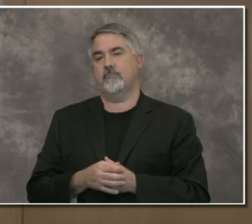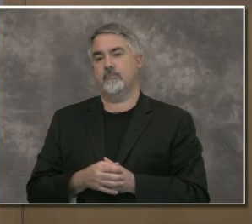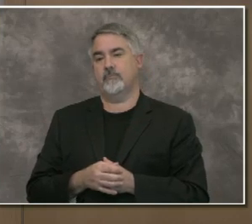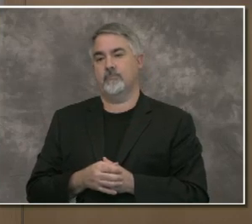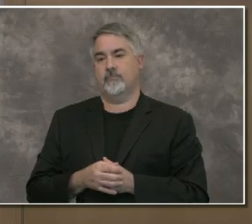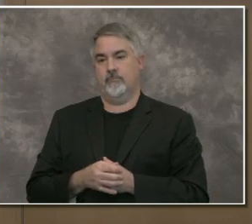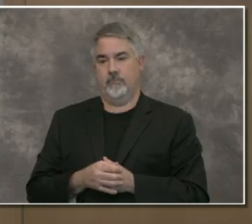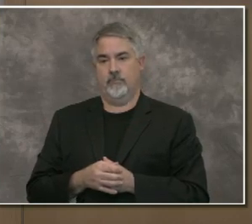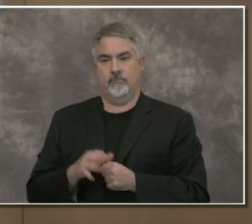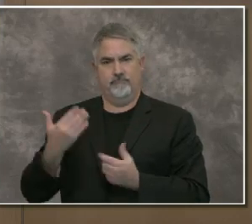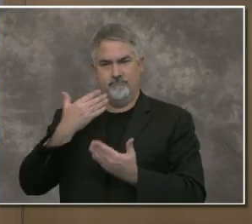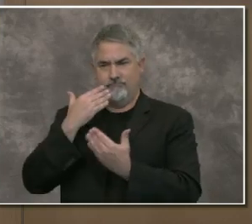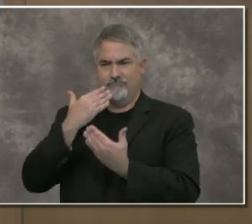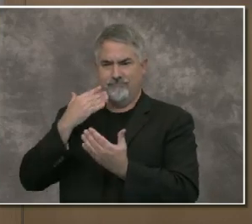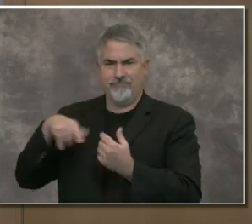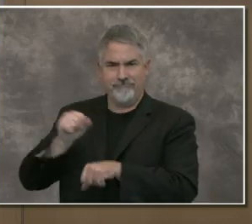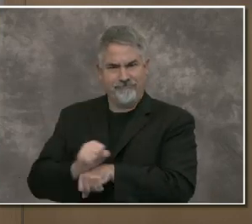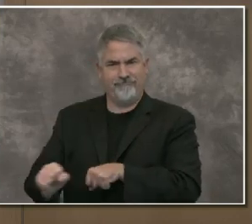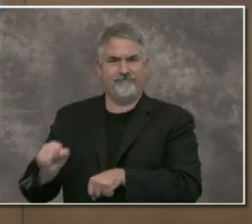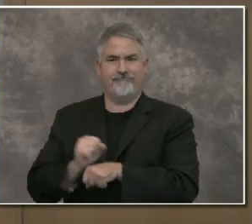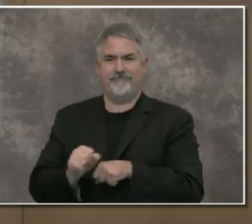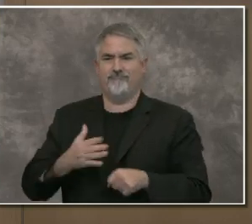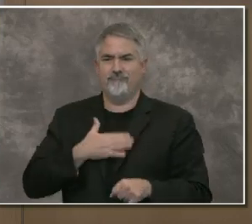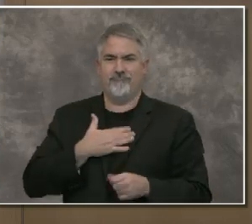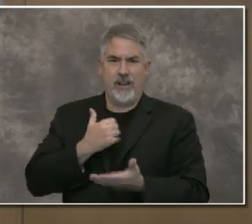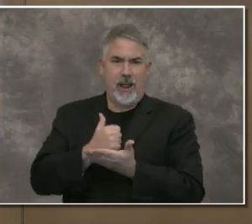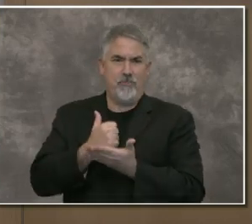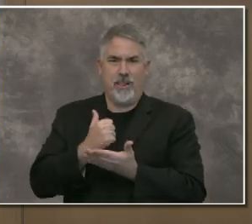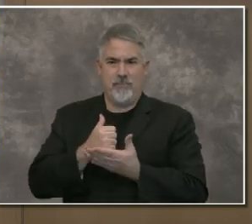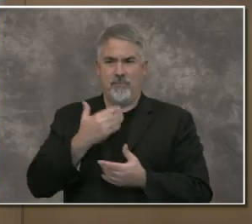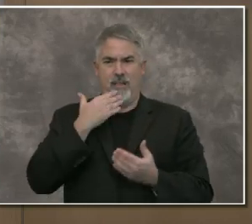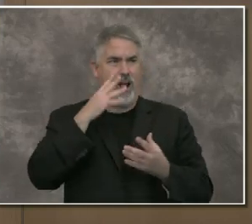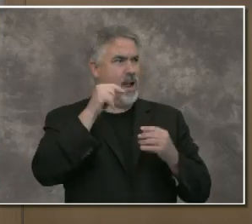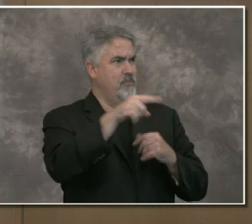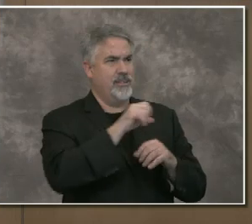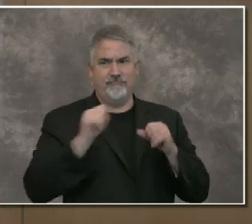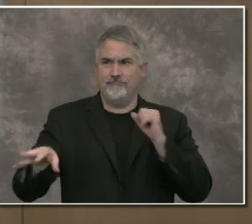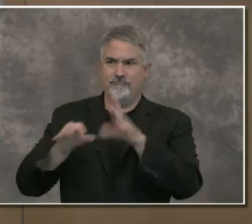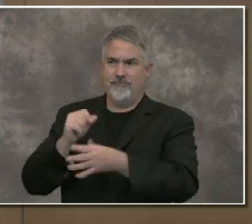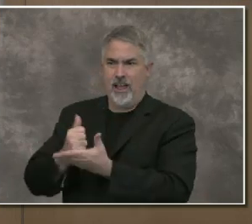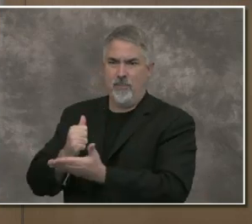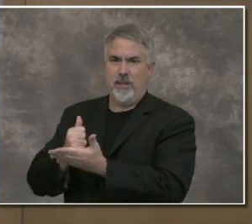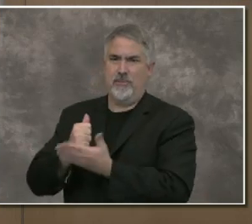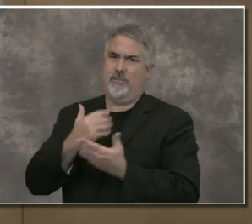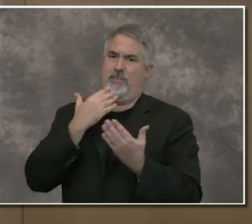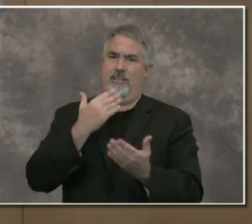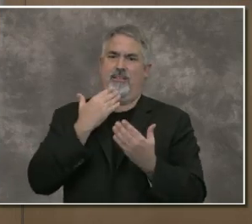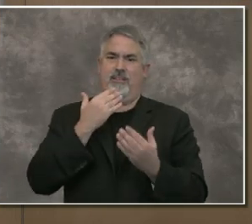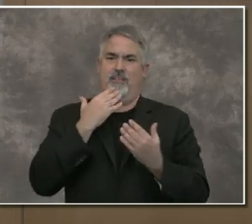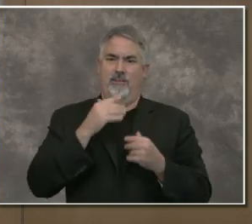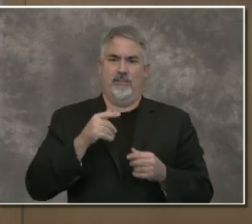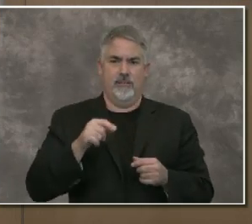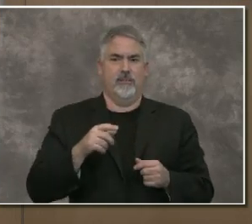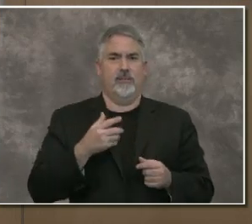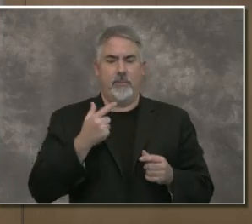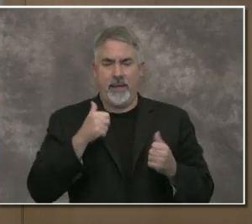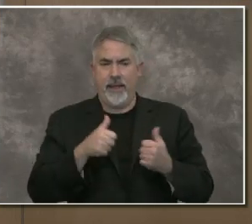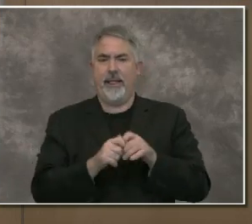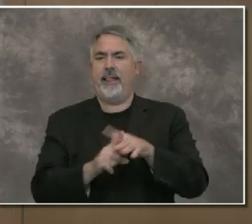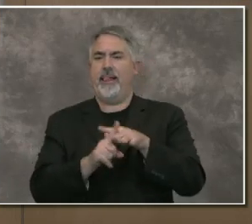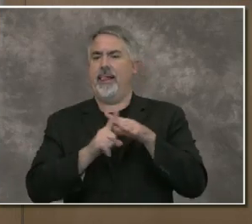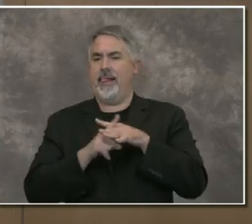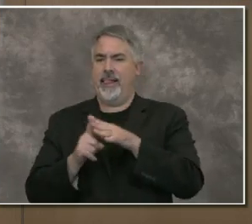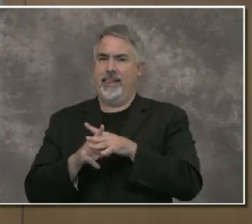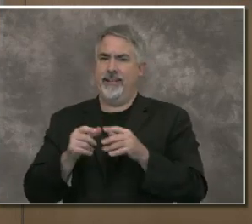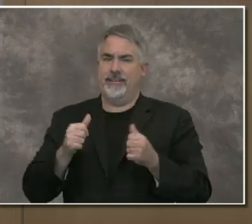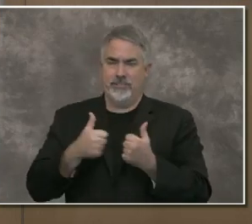I know there's a lot of other companies here in San Diego that are stepping up to take on new challenges and maybe manufacturing different things than they